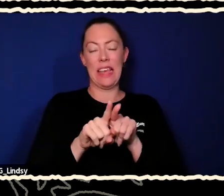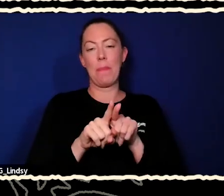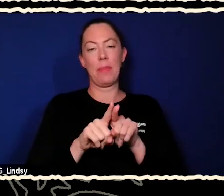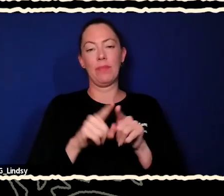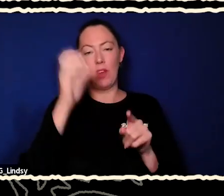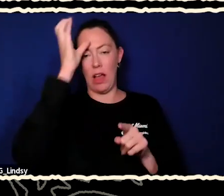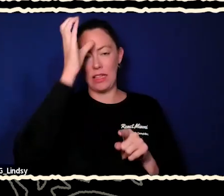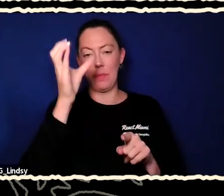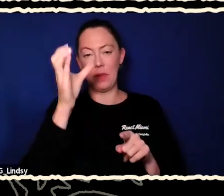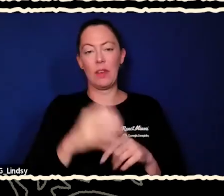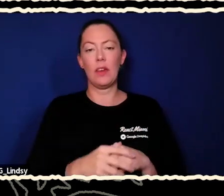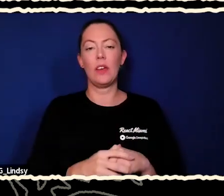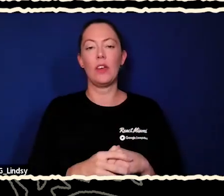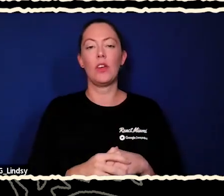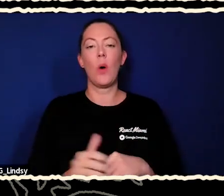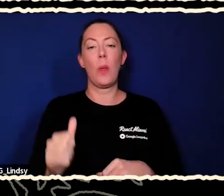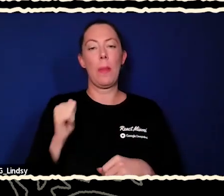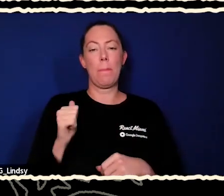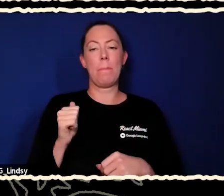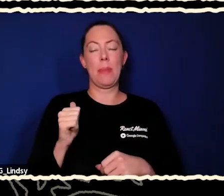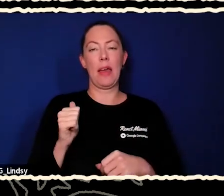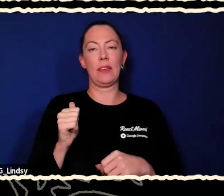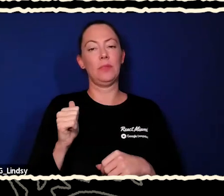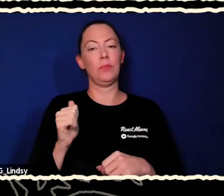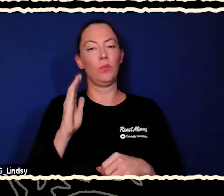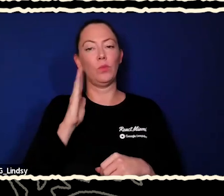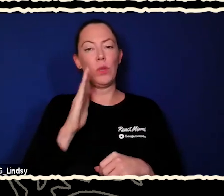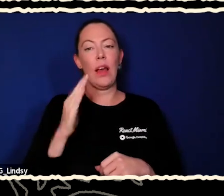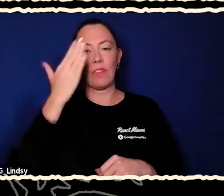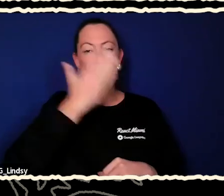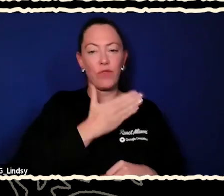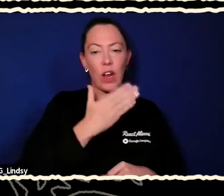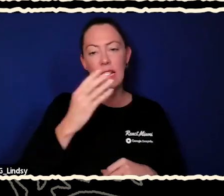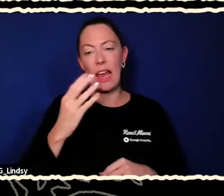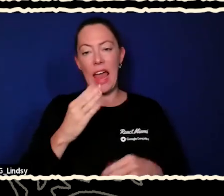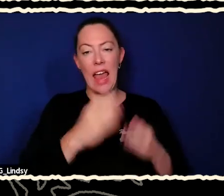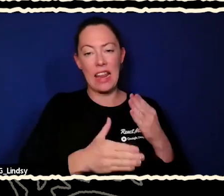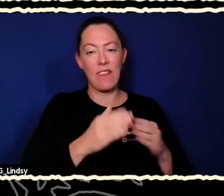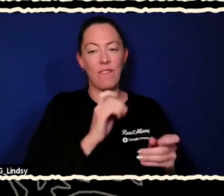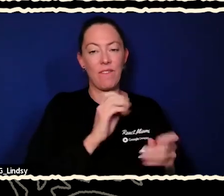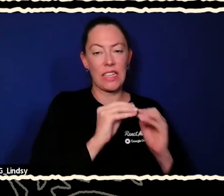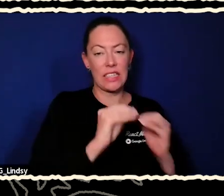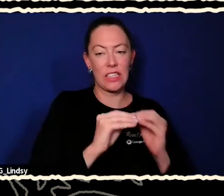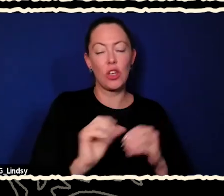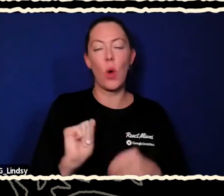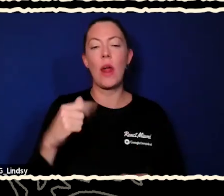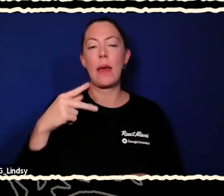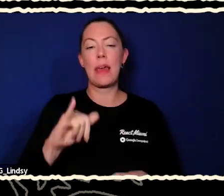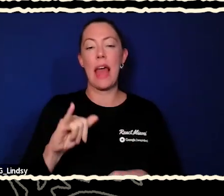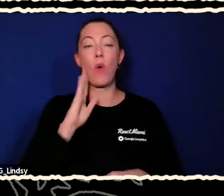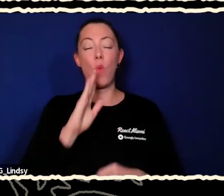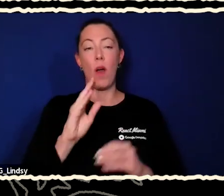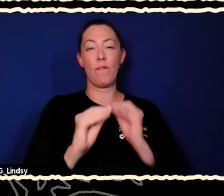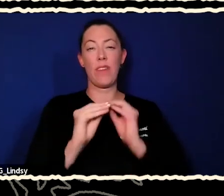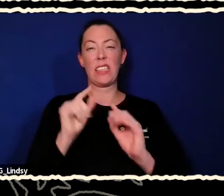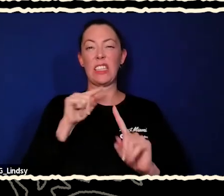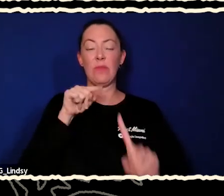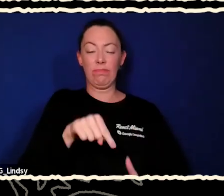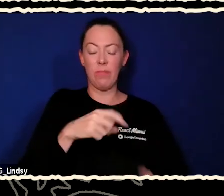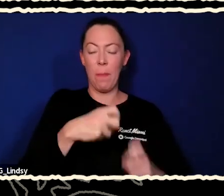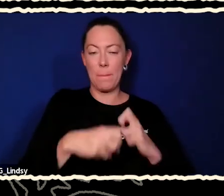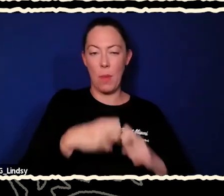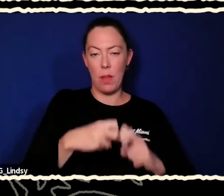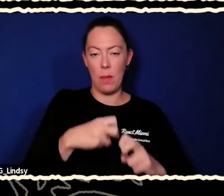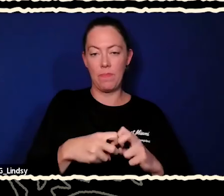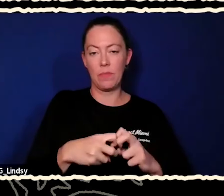fixes. So HeyAPI fixes the root cause. The front-end stops inventing its own contract and starts